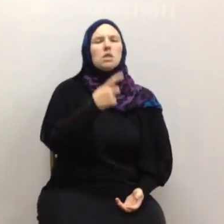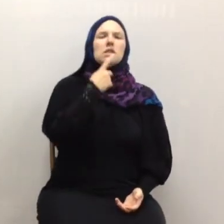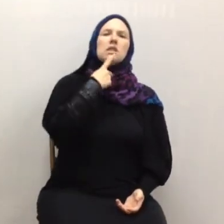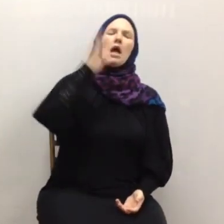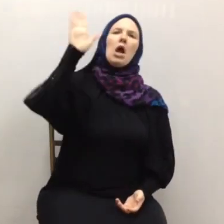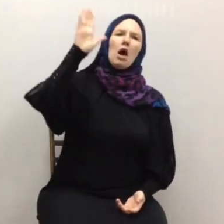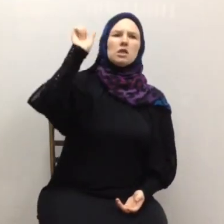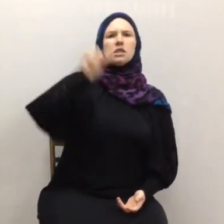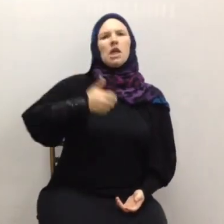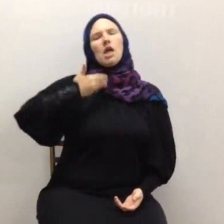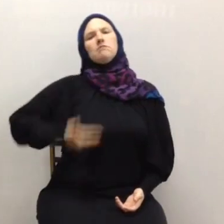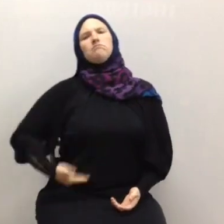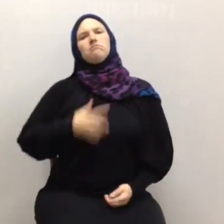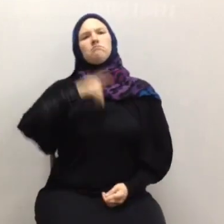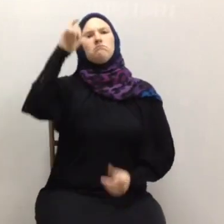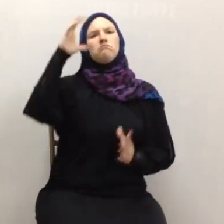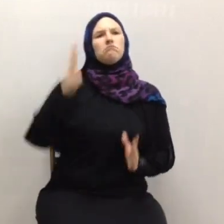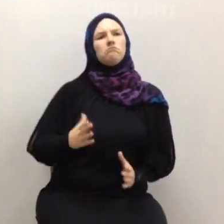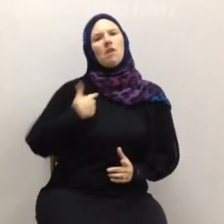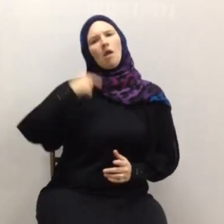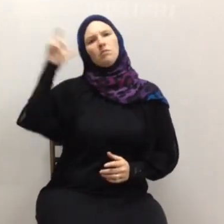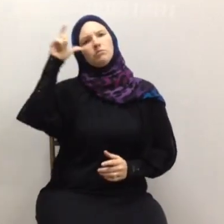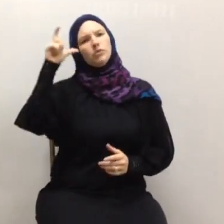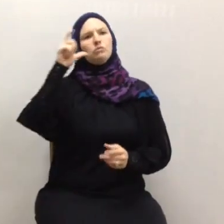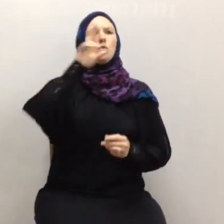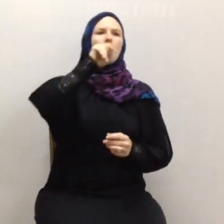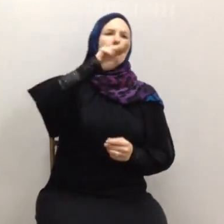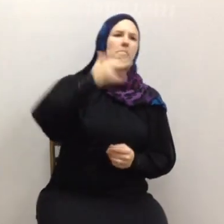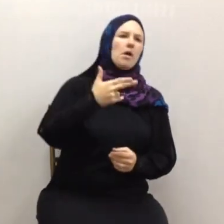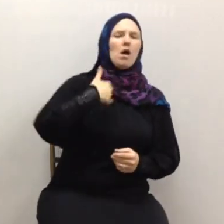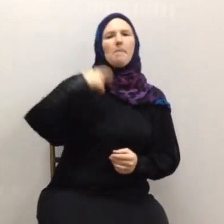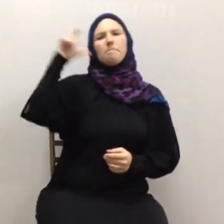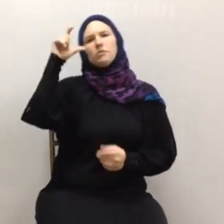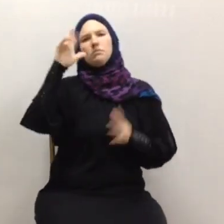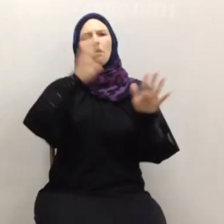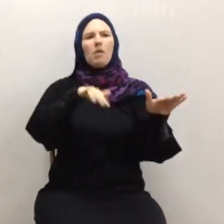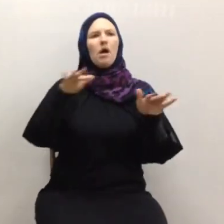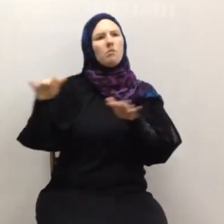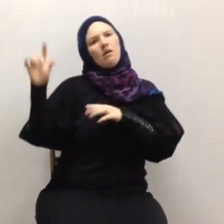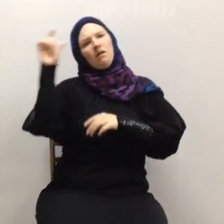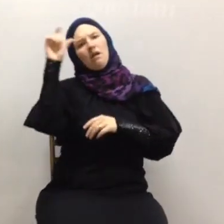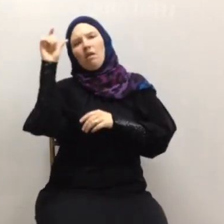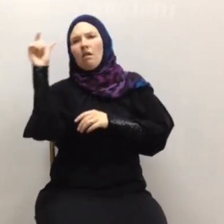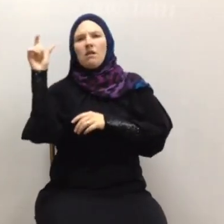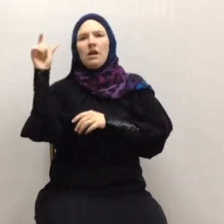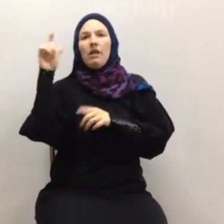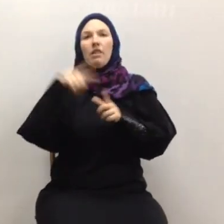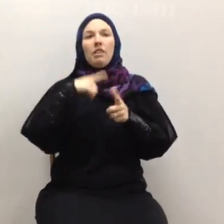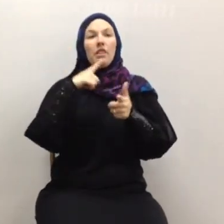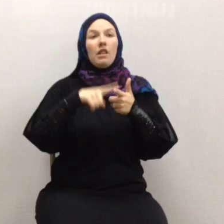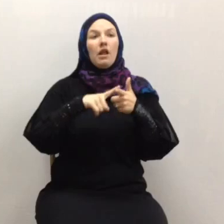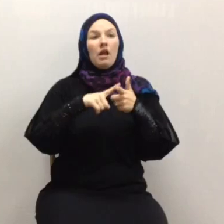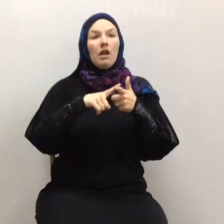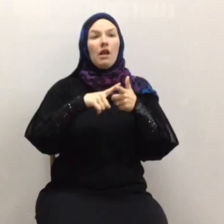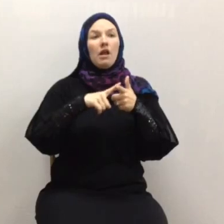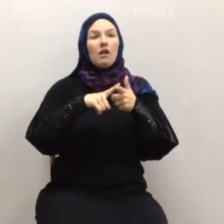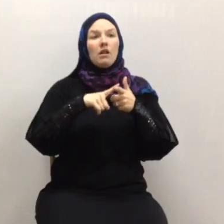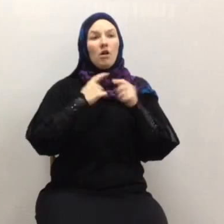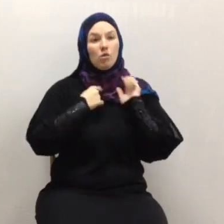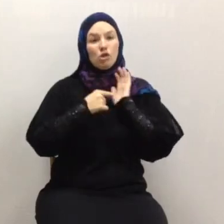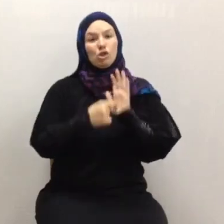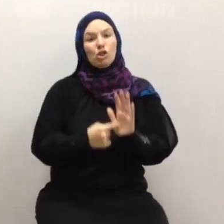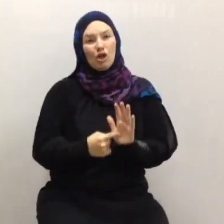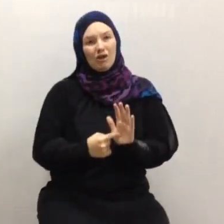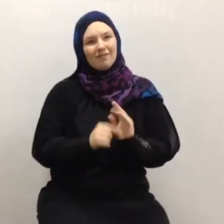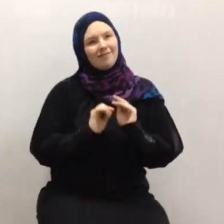Muslim ummah, we are Muslim this and Muslim that, and our reality speaks to a miserable community,